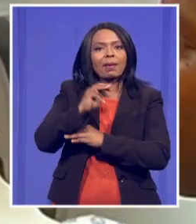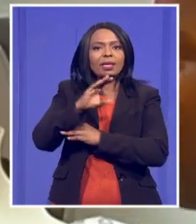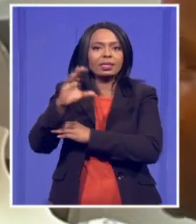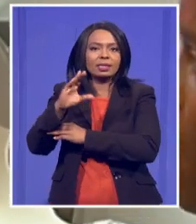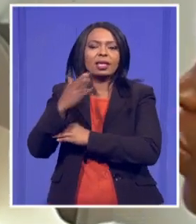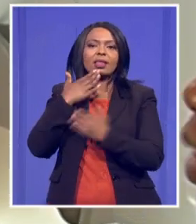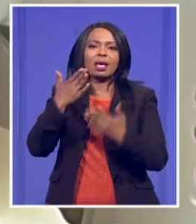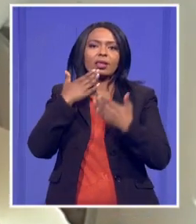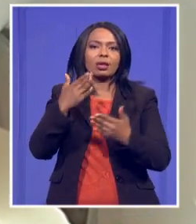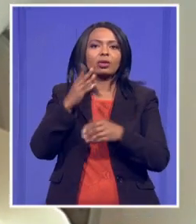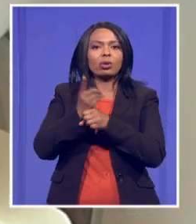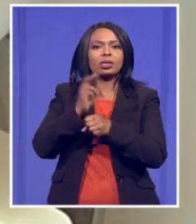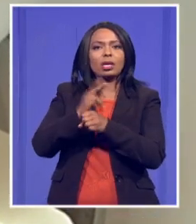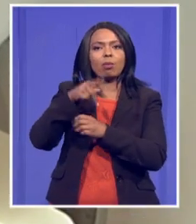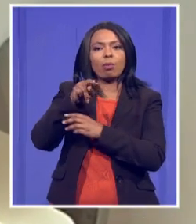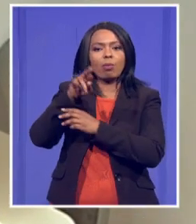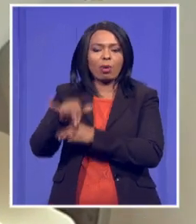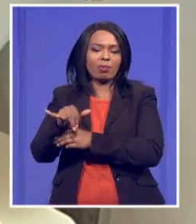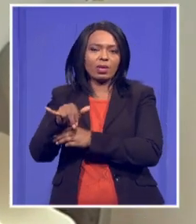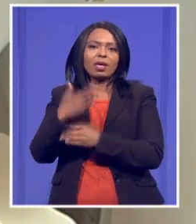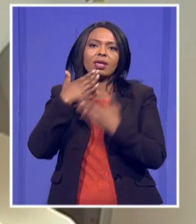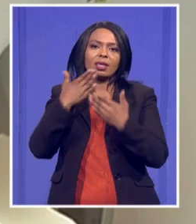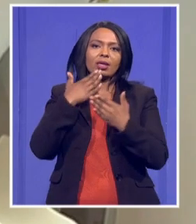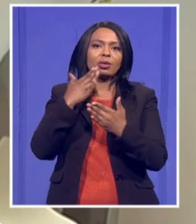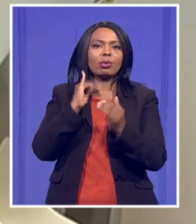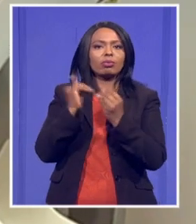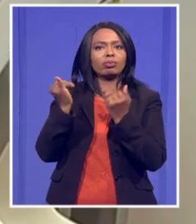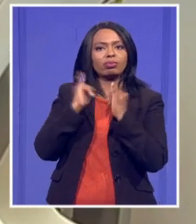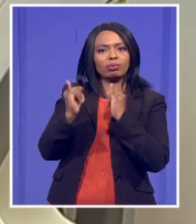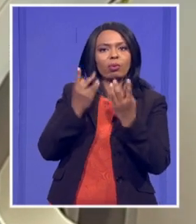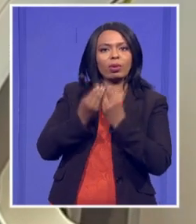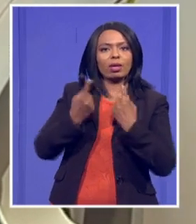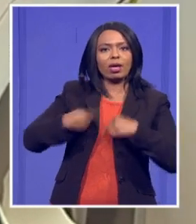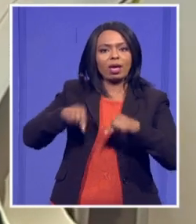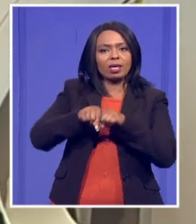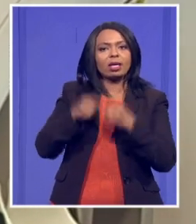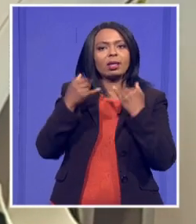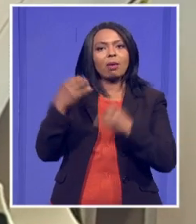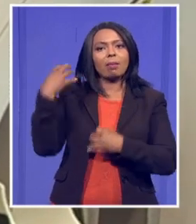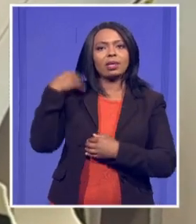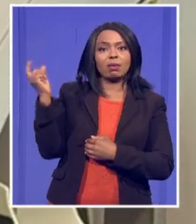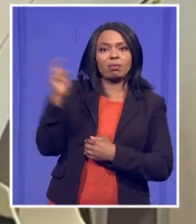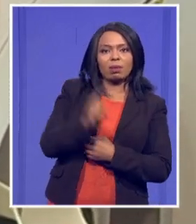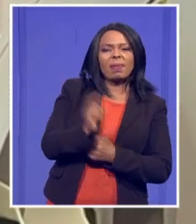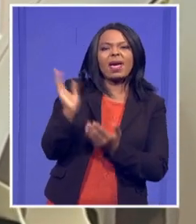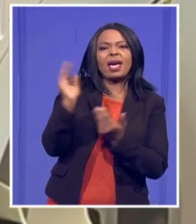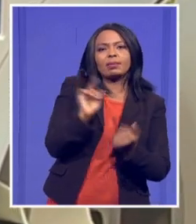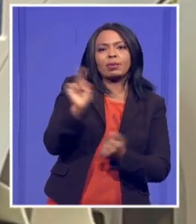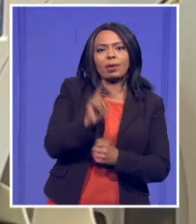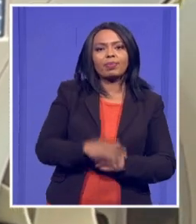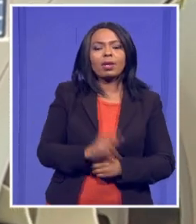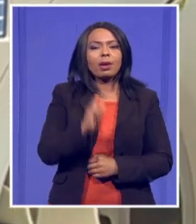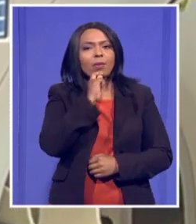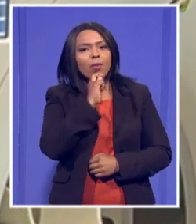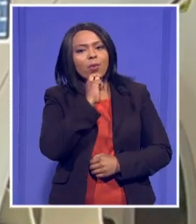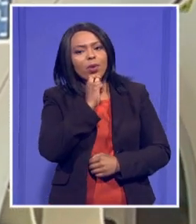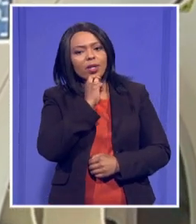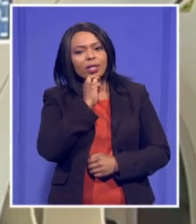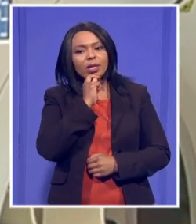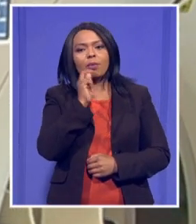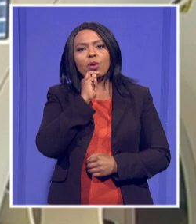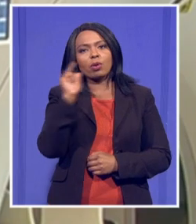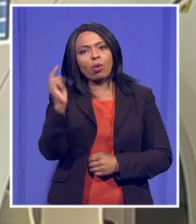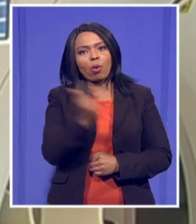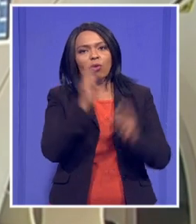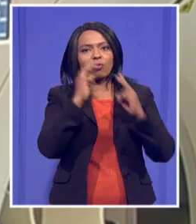Dr. Phophi Ramathuba, thank you so much for speaking to us. The minister is coming today. What can we expect? Morning, Pimani, and morning to all